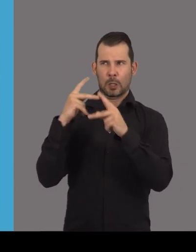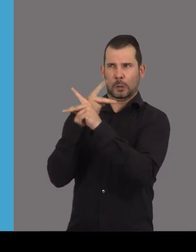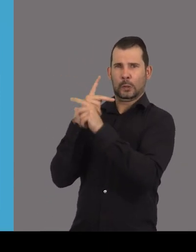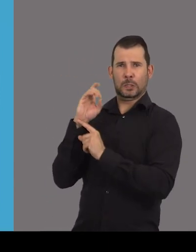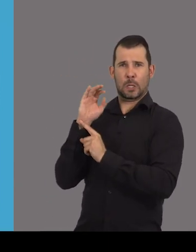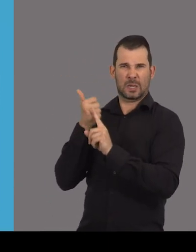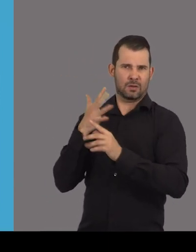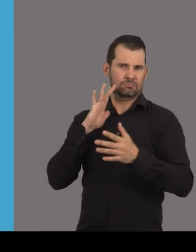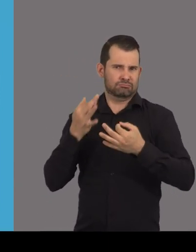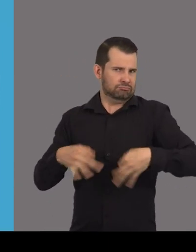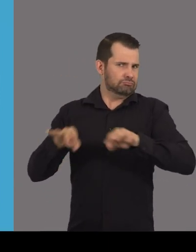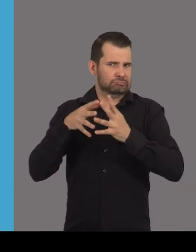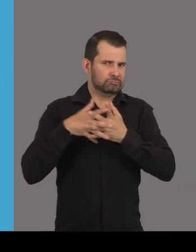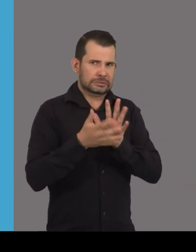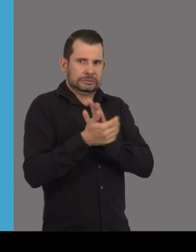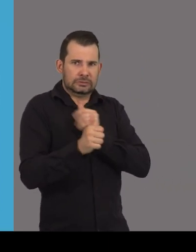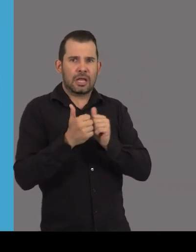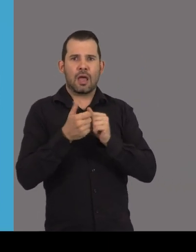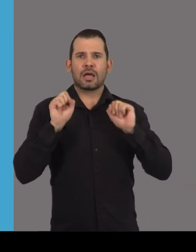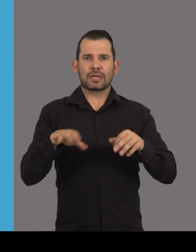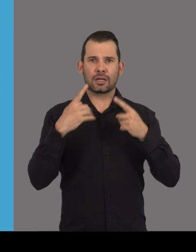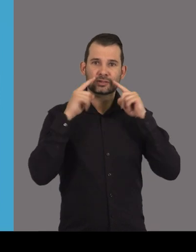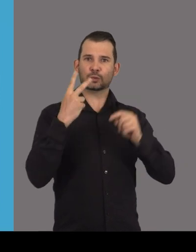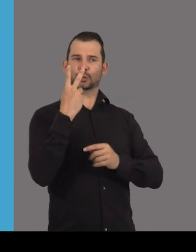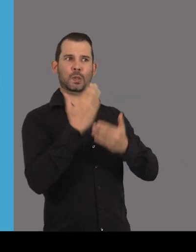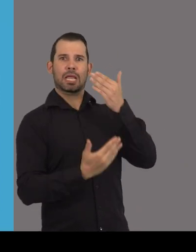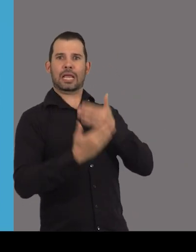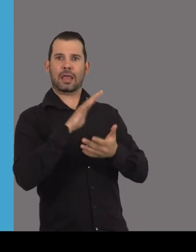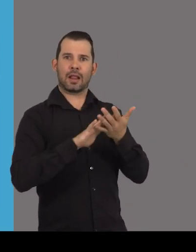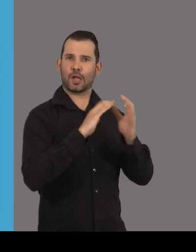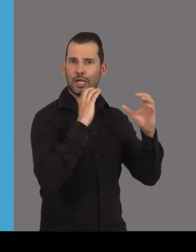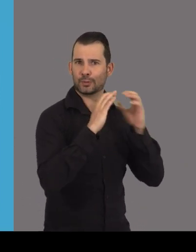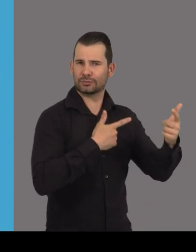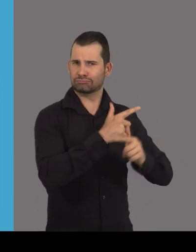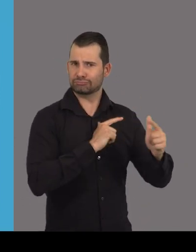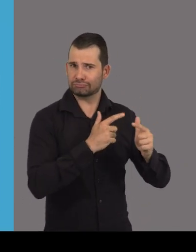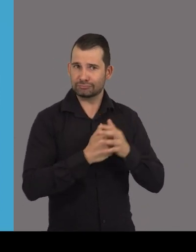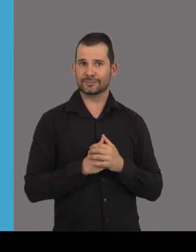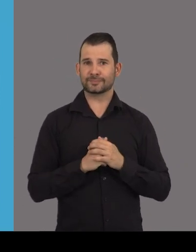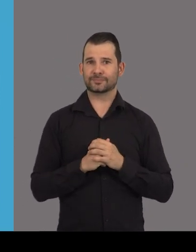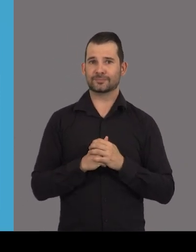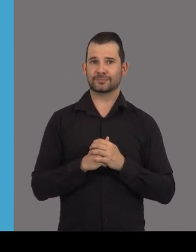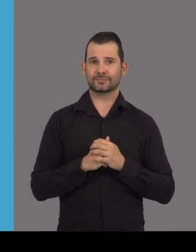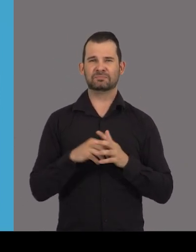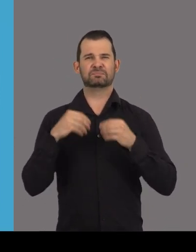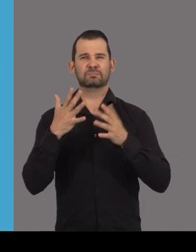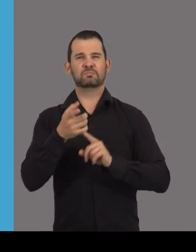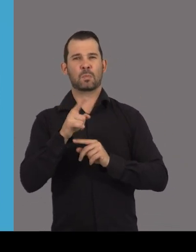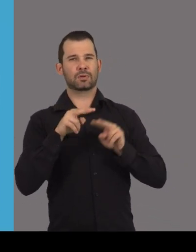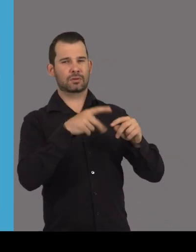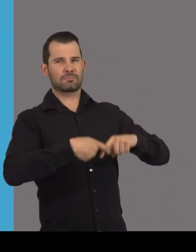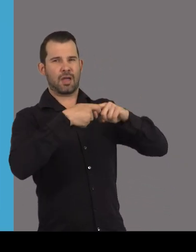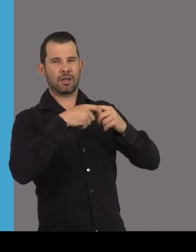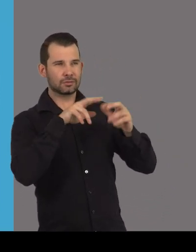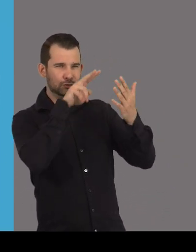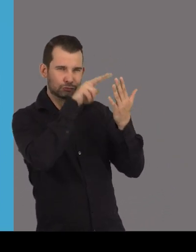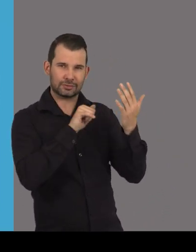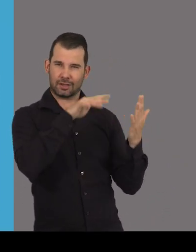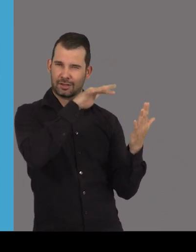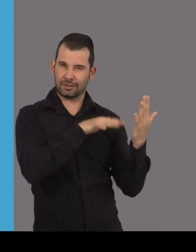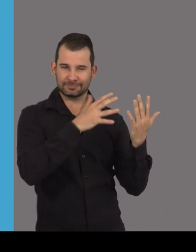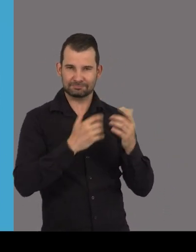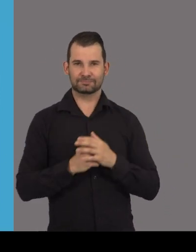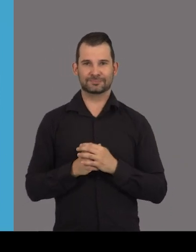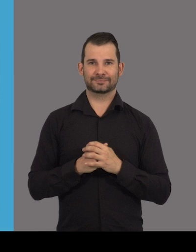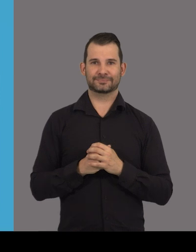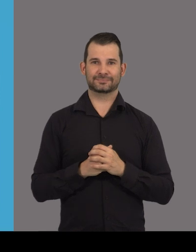manual, decoding is therefore an integral skill for successful two-hand manual communication. I'll give you a moment to pause the video and read the